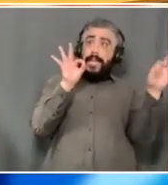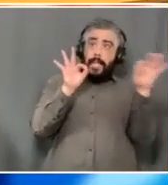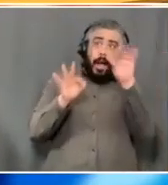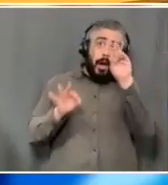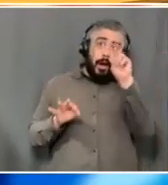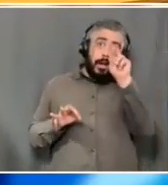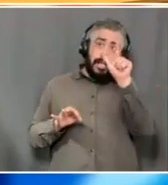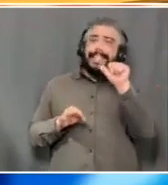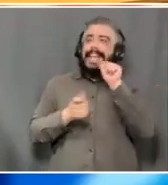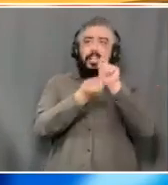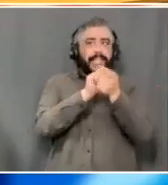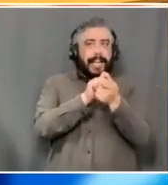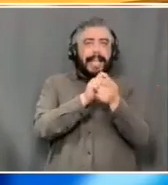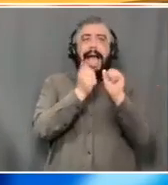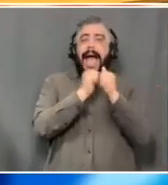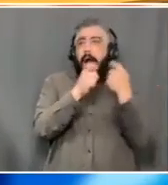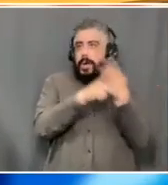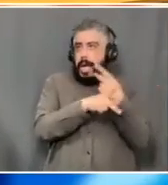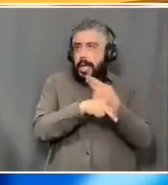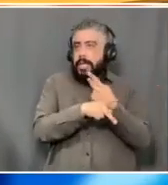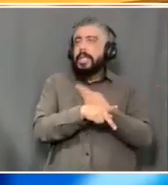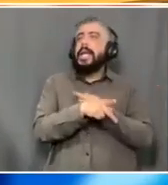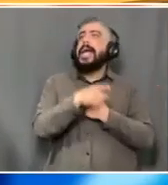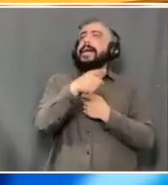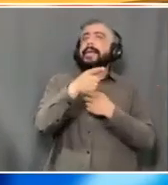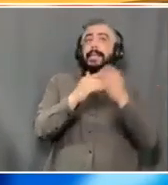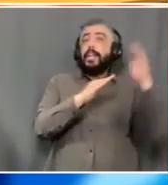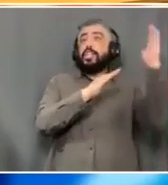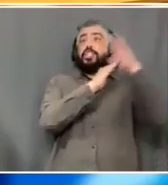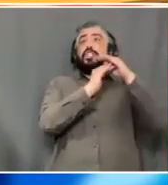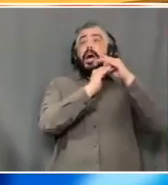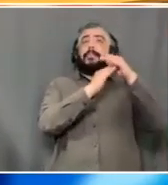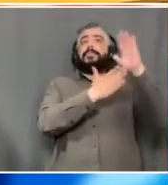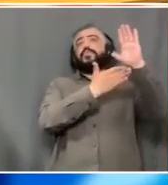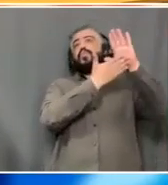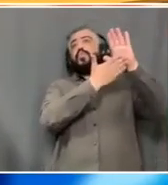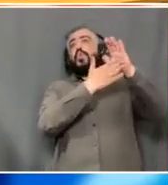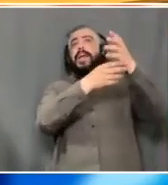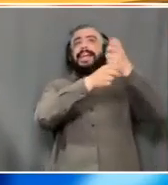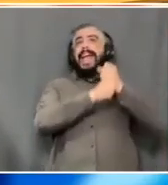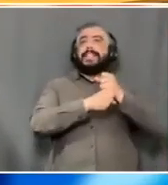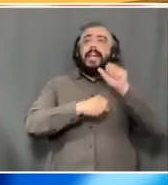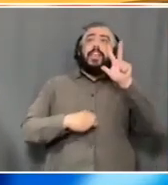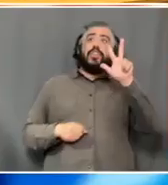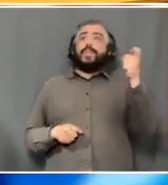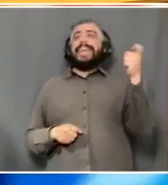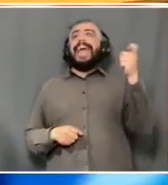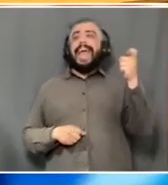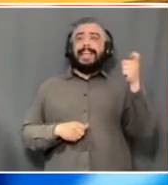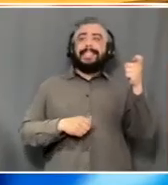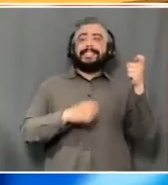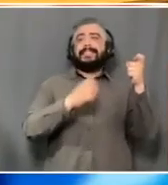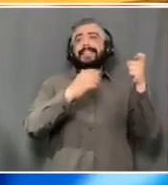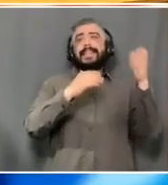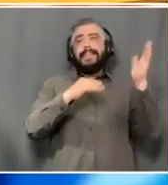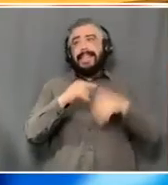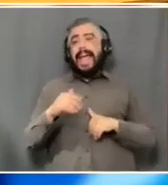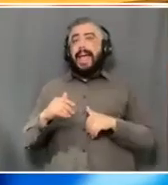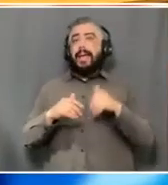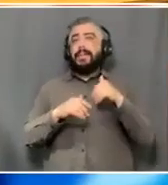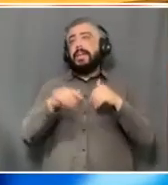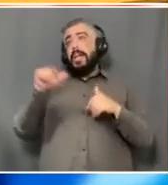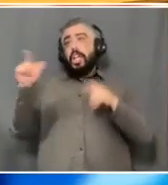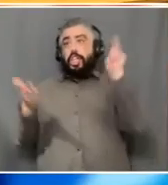the way it's calculated, the fact that the top-ranked school gets 3x the per student rate as the lowest ranked